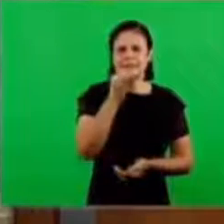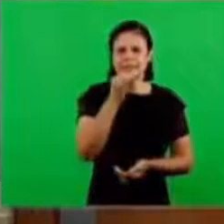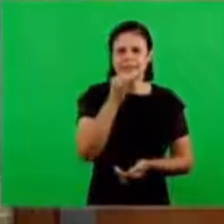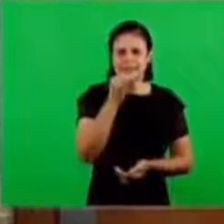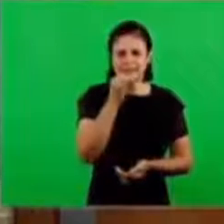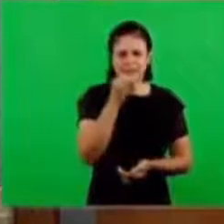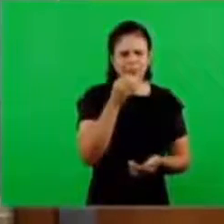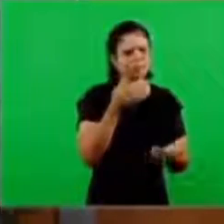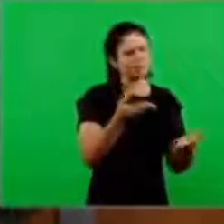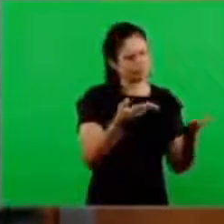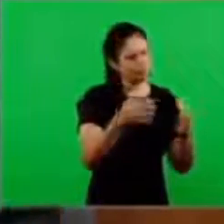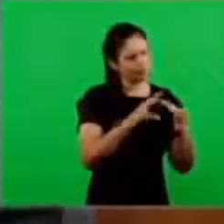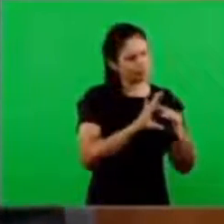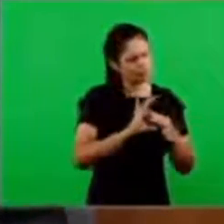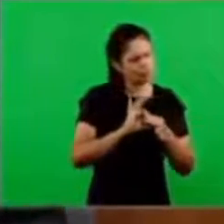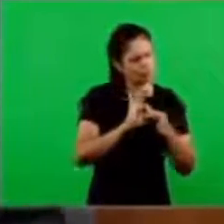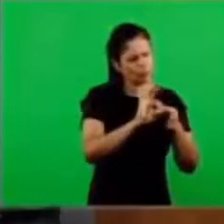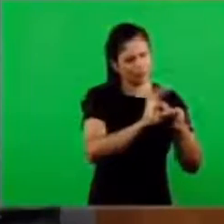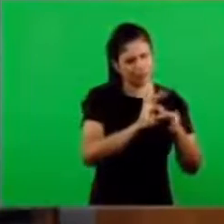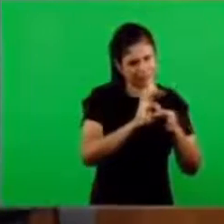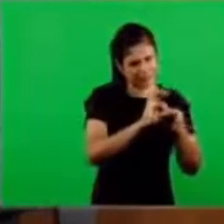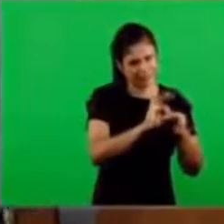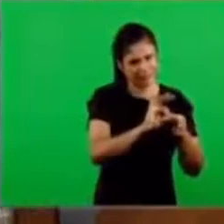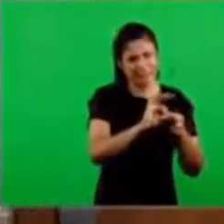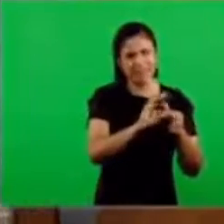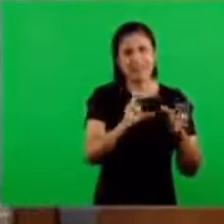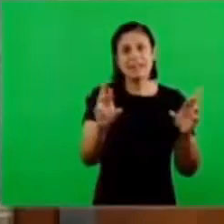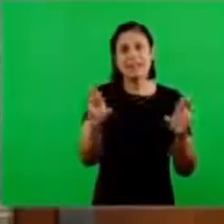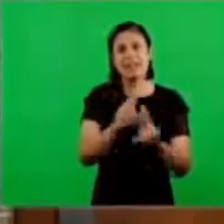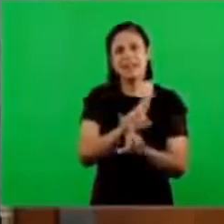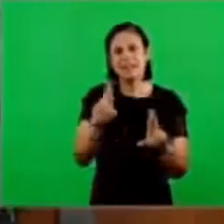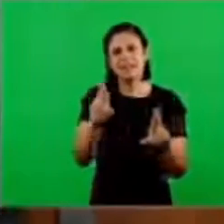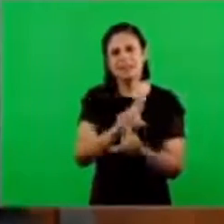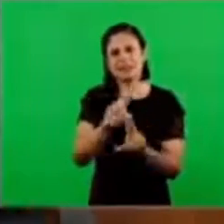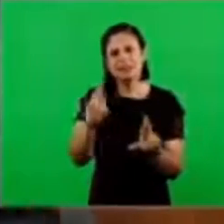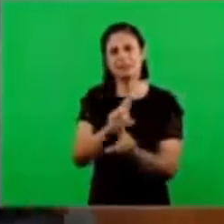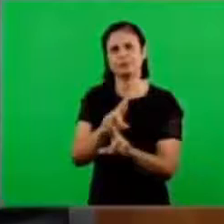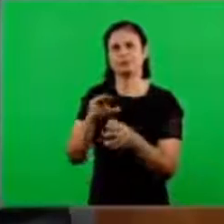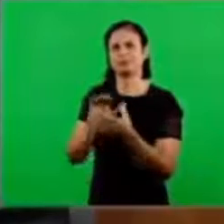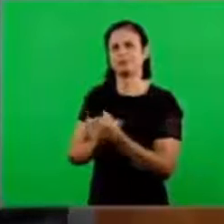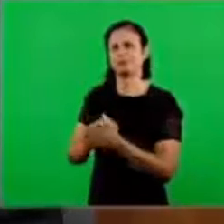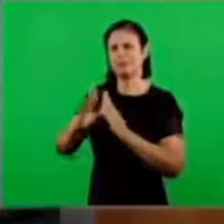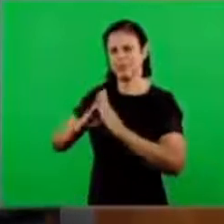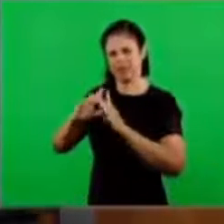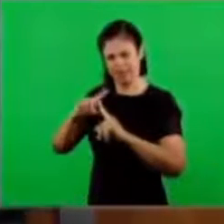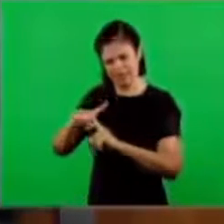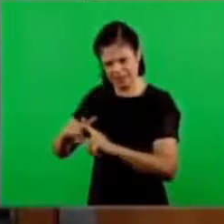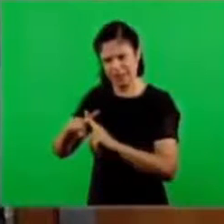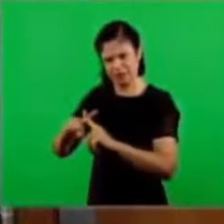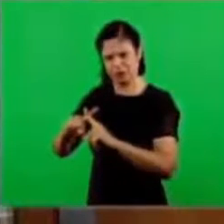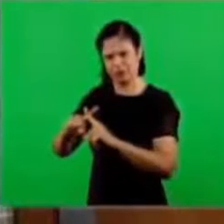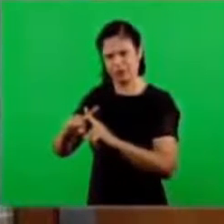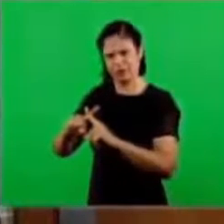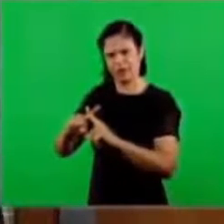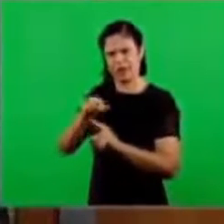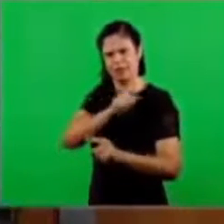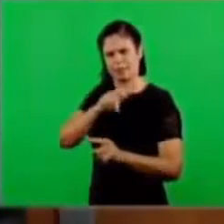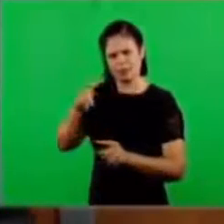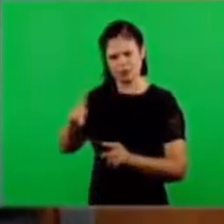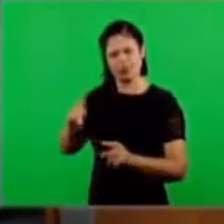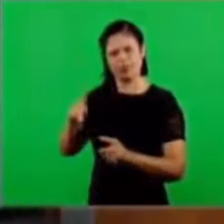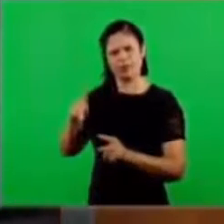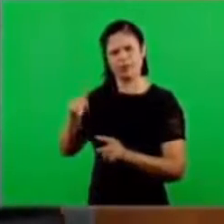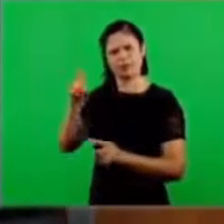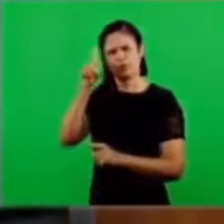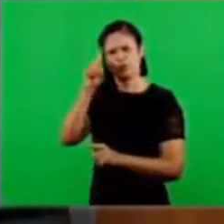question. Associate the invitation to the fellowship as a basic teaching of the